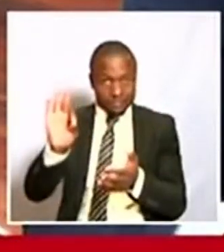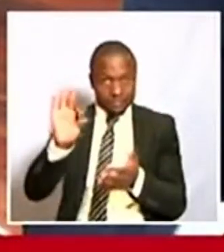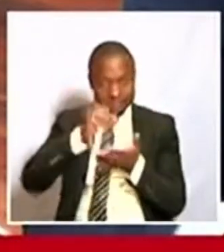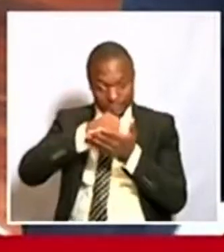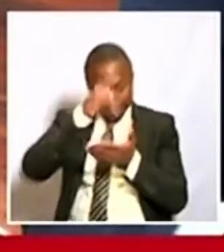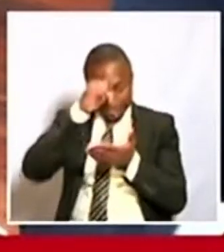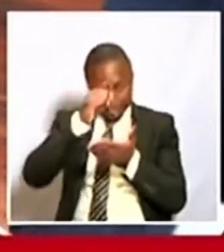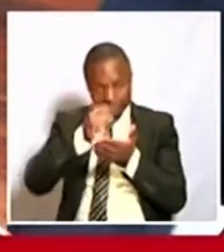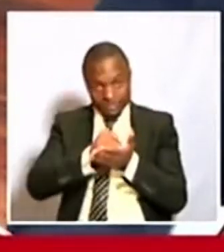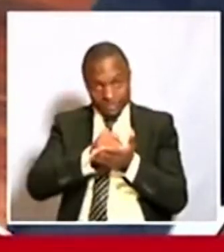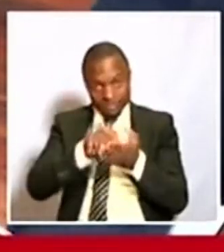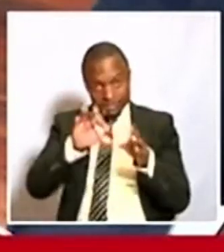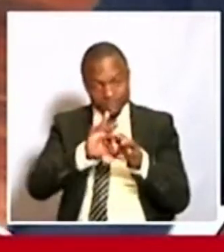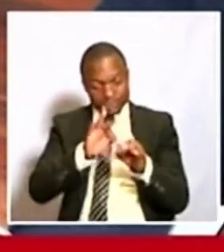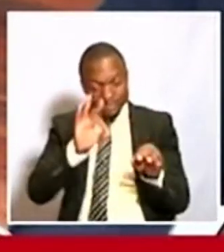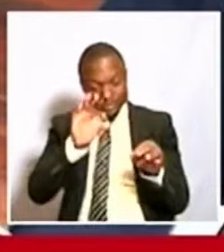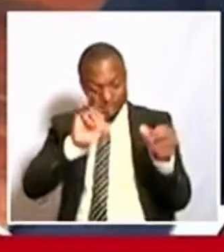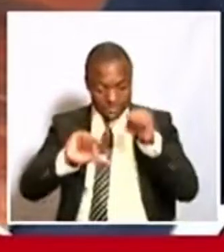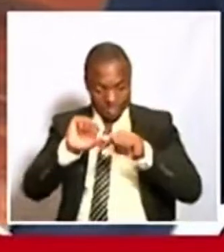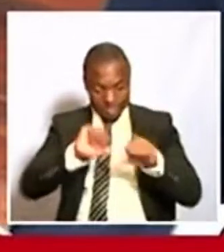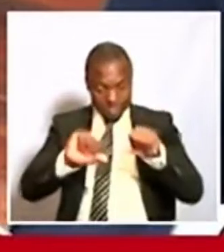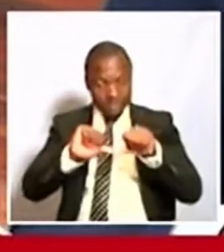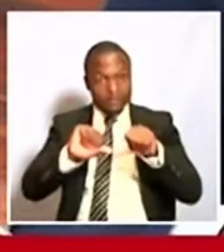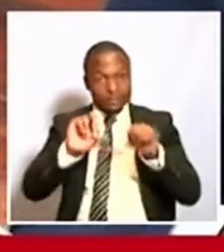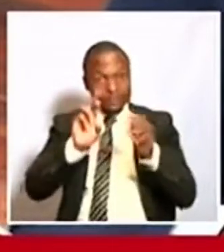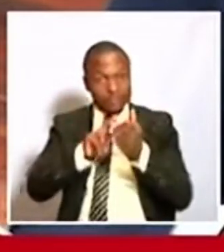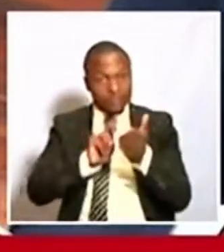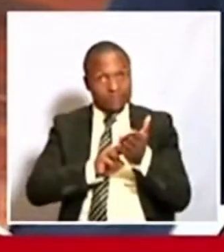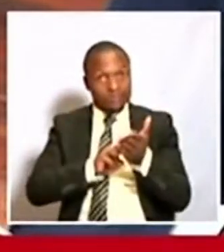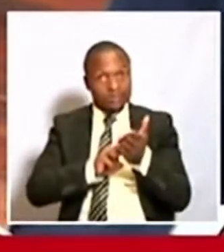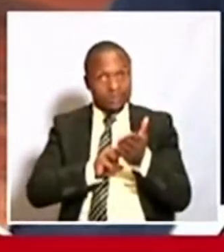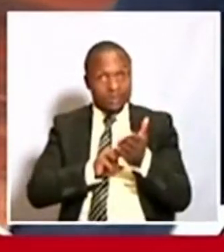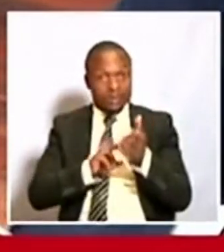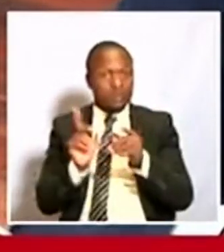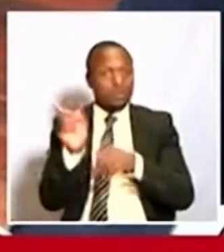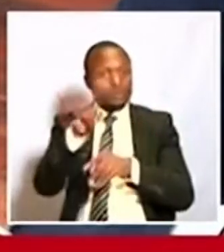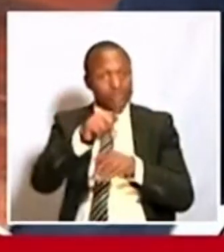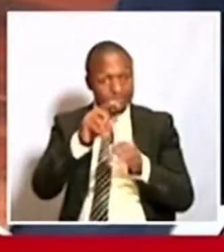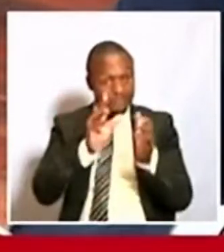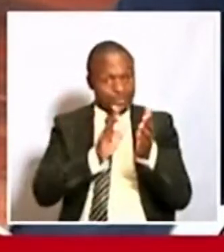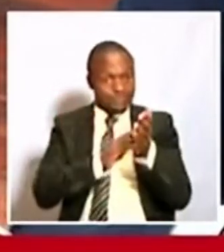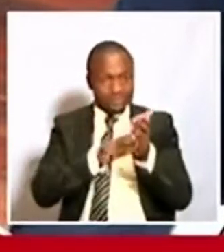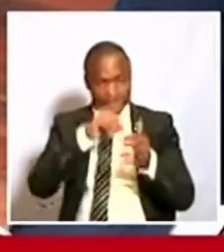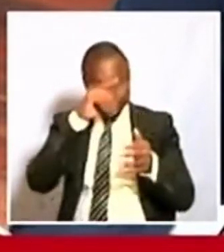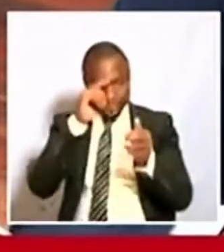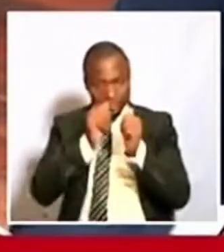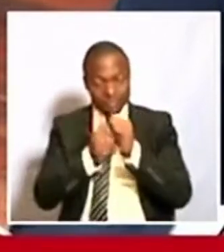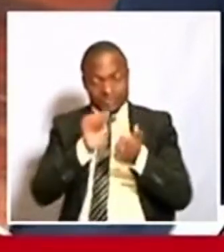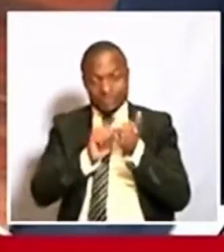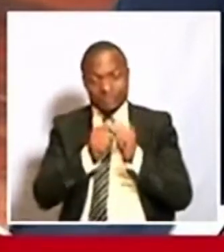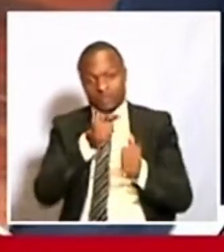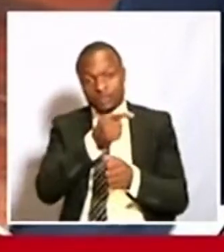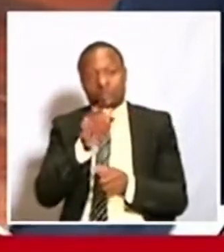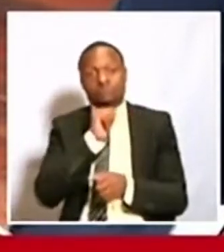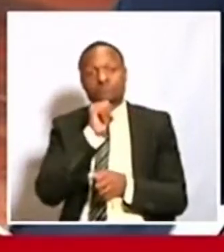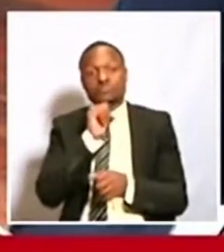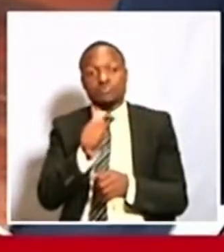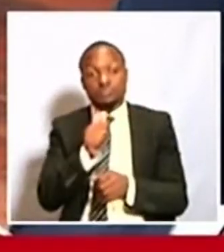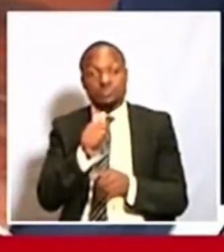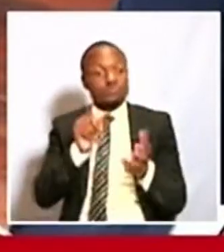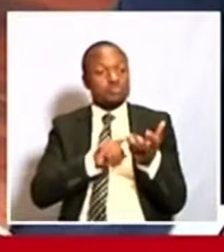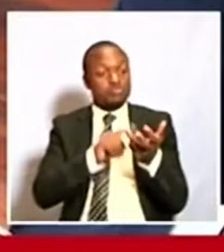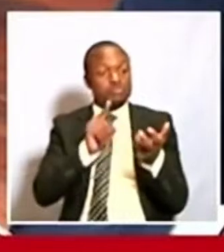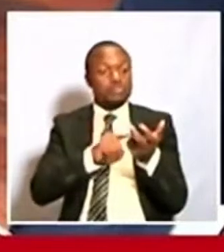cited in the audit report had reported for school, because the query was that these were not accounted for,